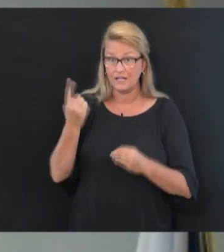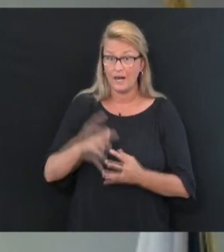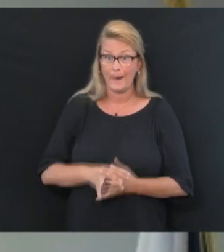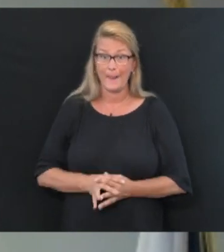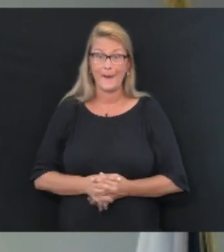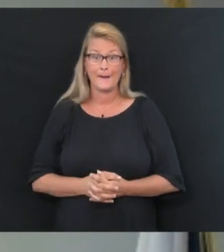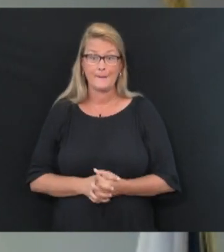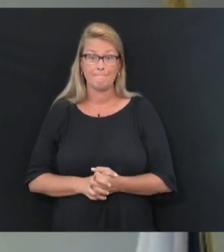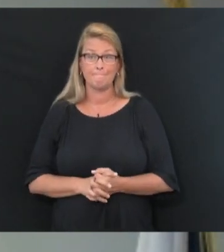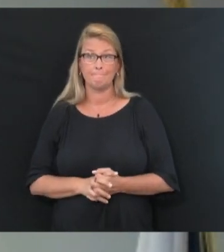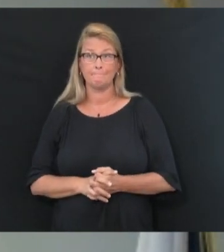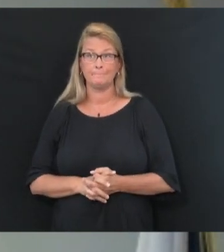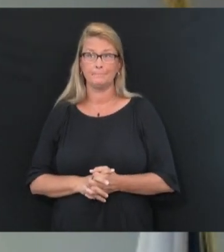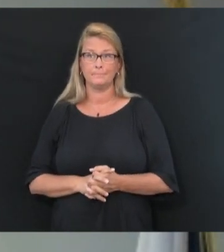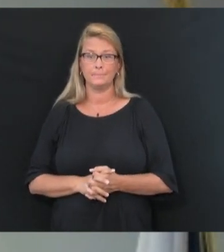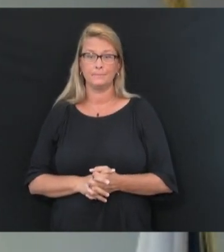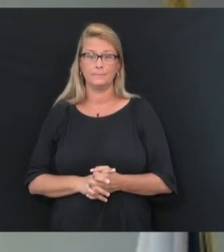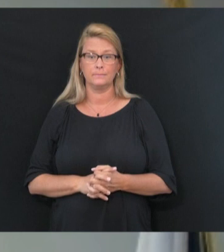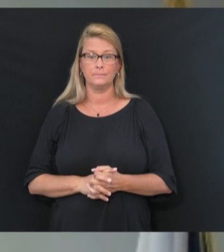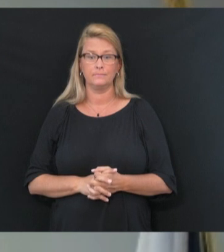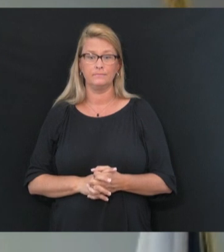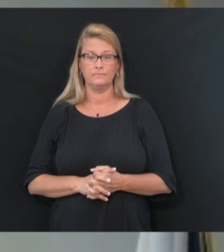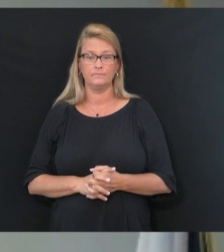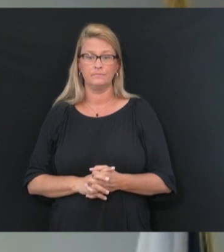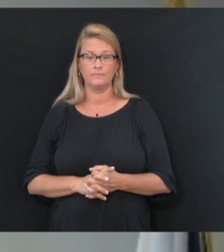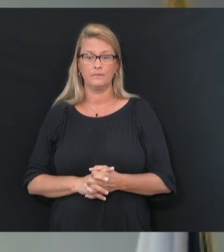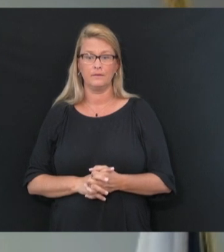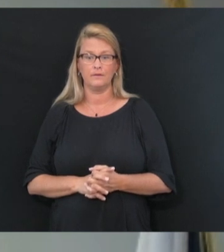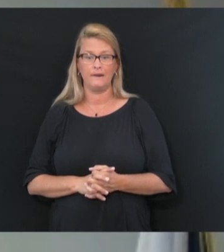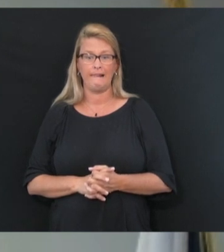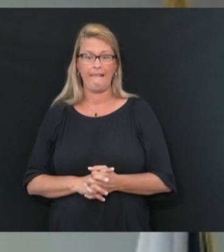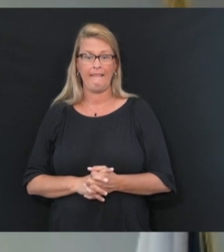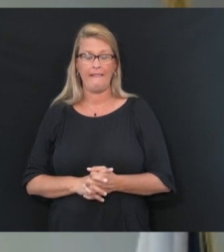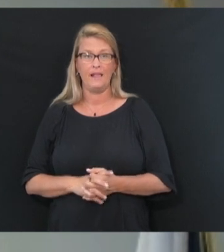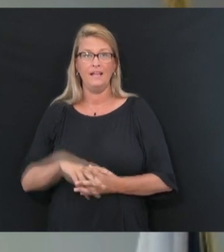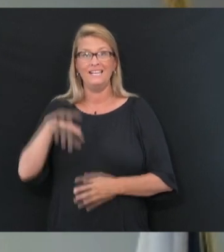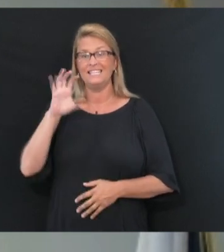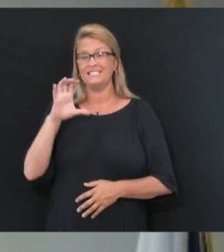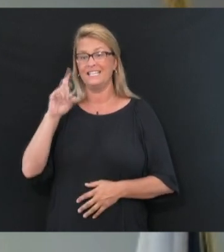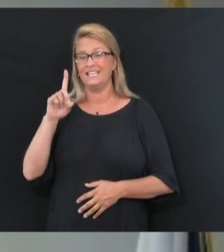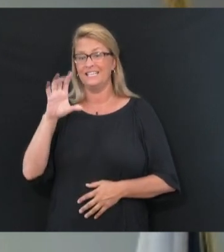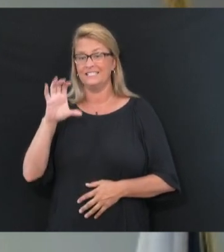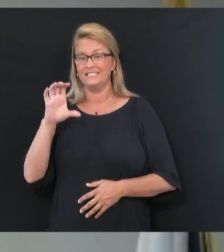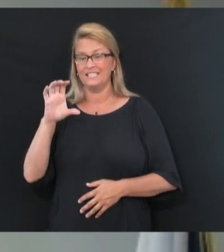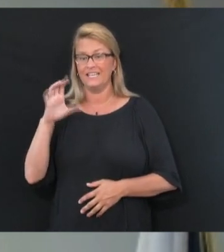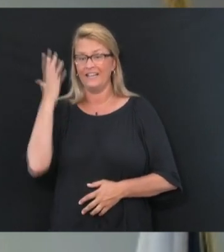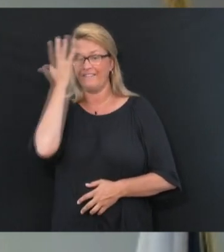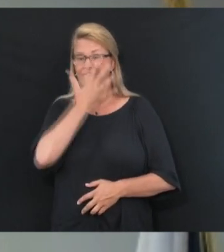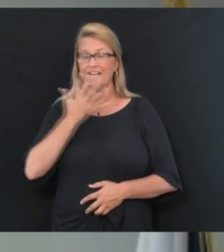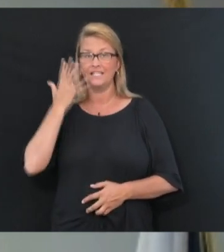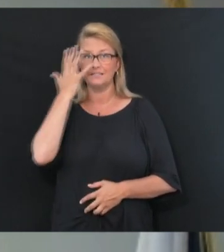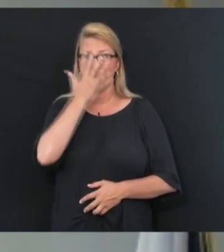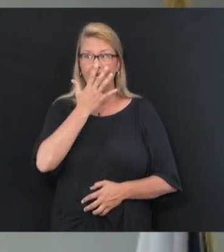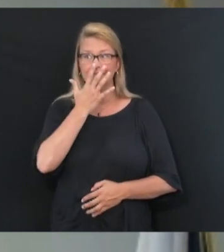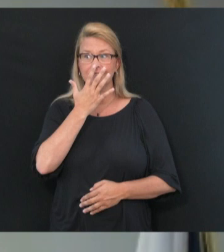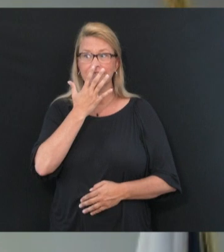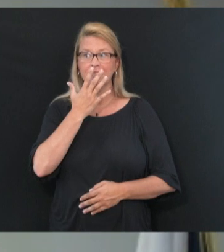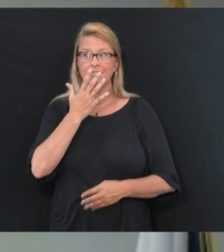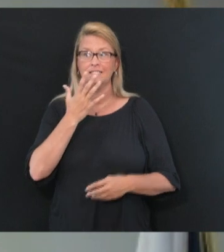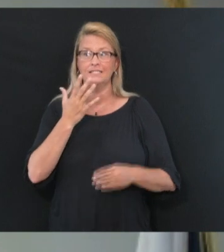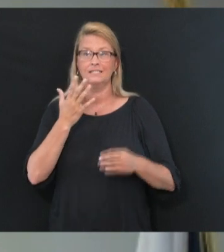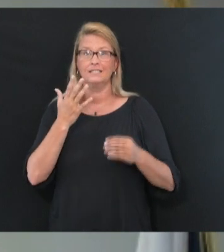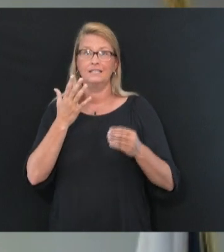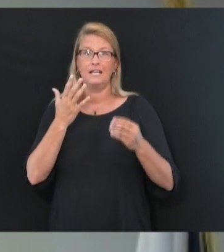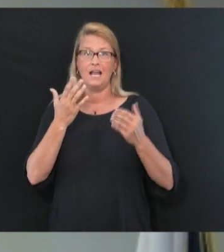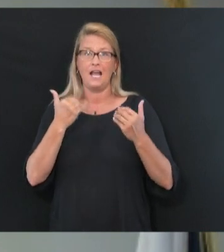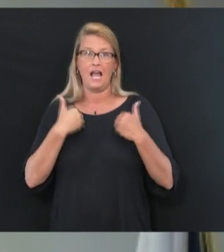that I might add is, as I understand it from the CDC, face masks are preferable over face shields just because of